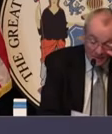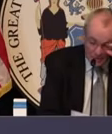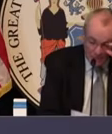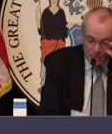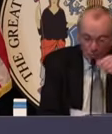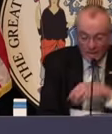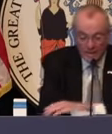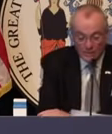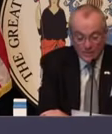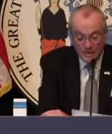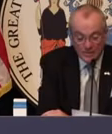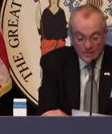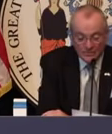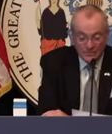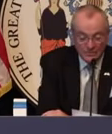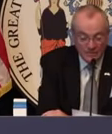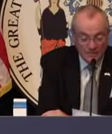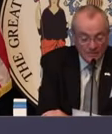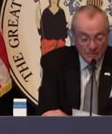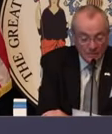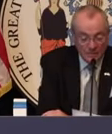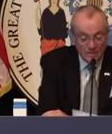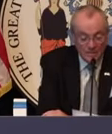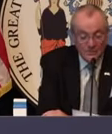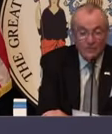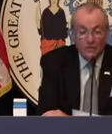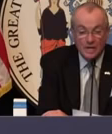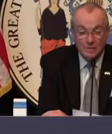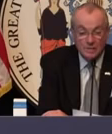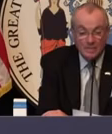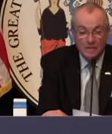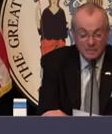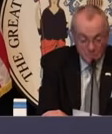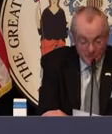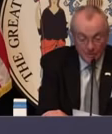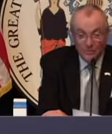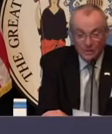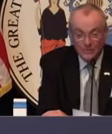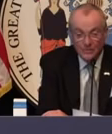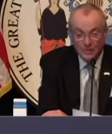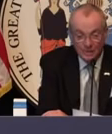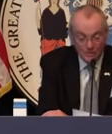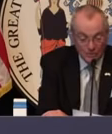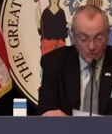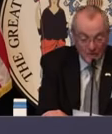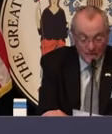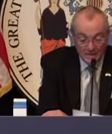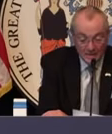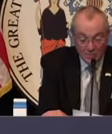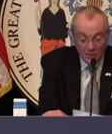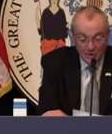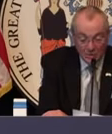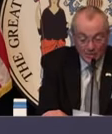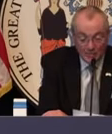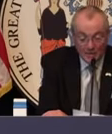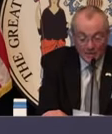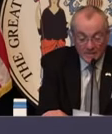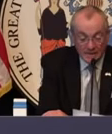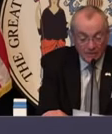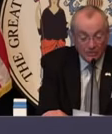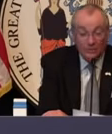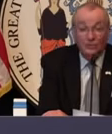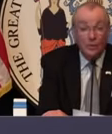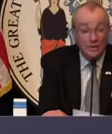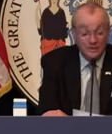1945, she was working at a receptionist in Philadelphia when she met her future husband, Bill, bless him, there he is on the right, part of one of